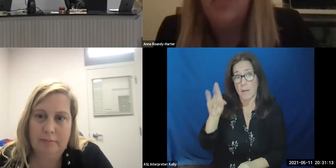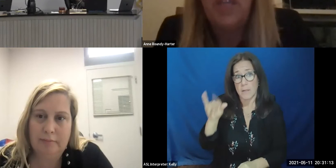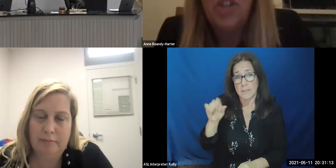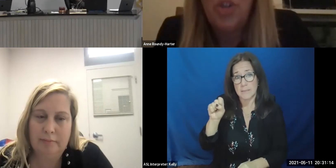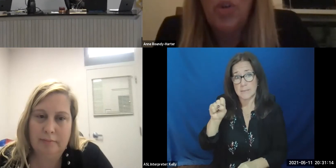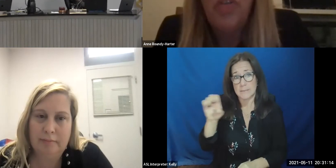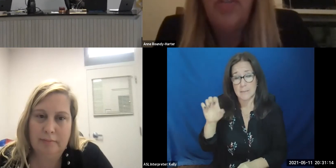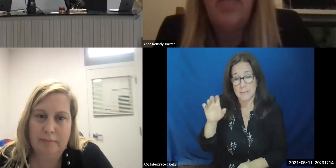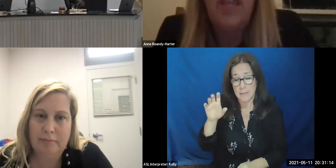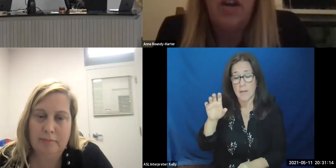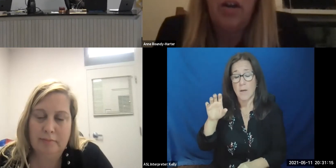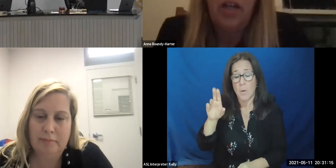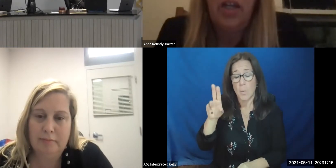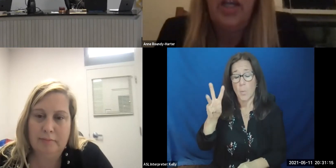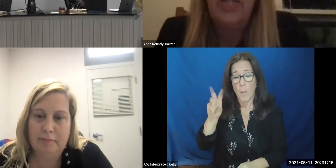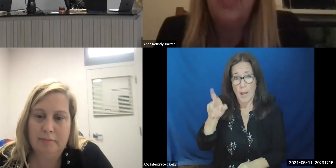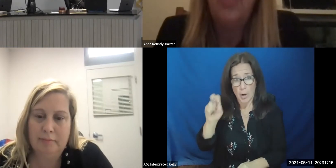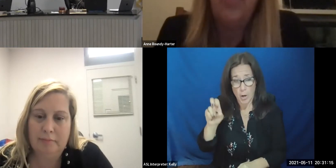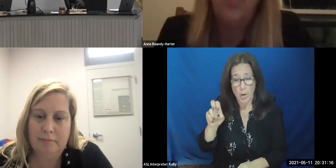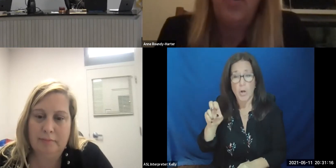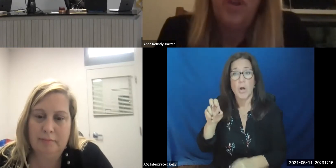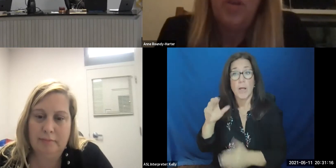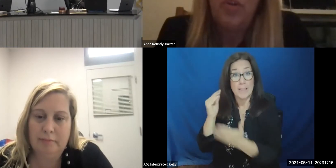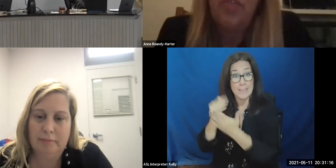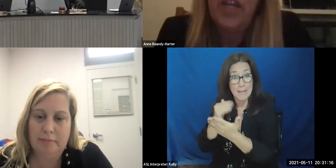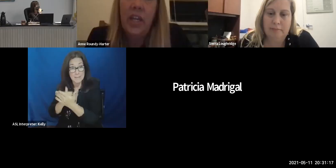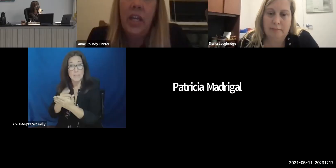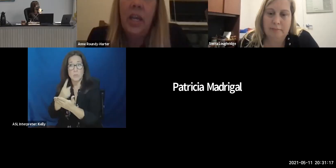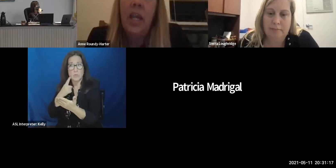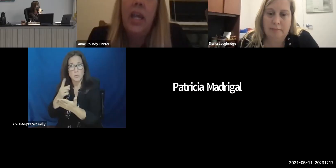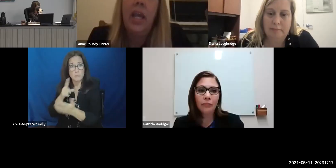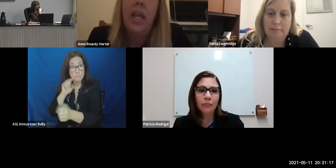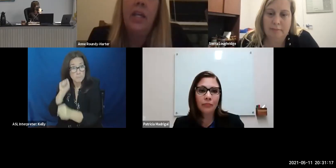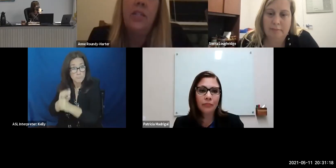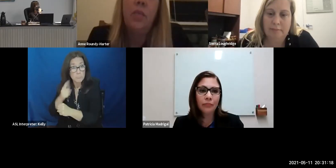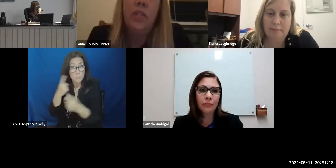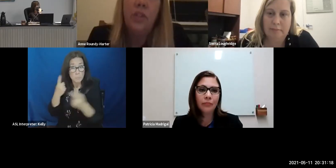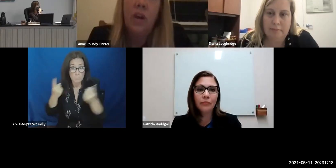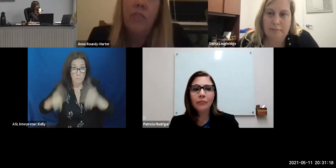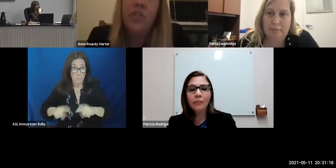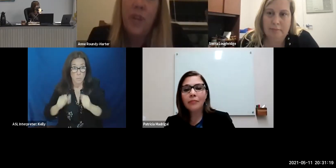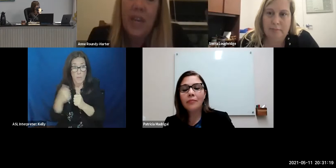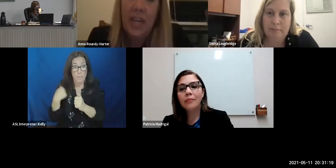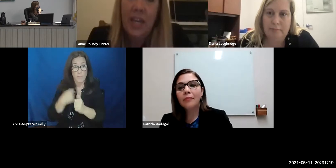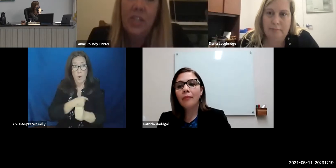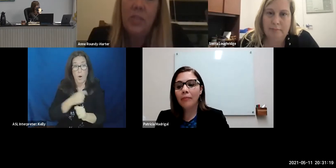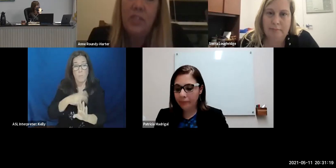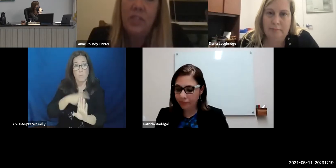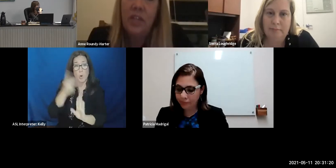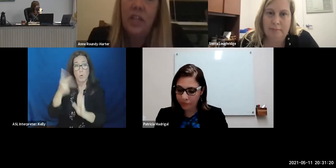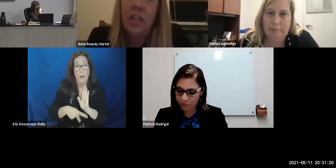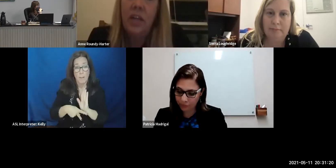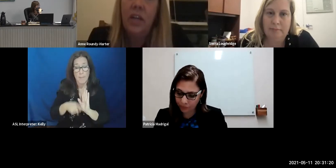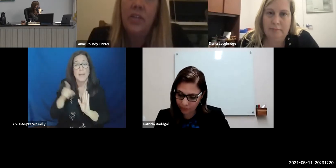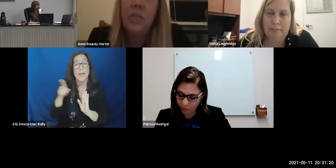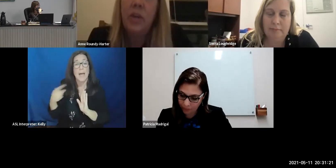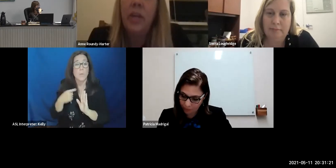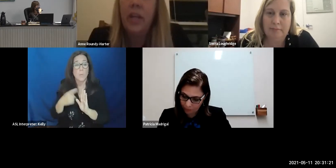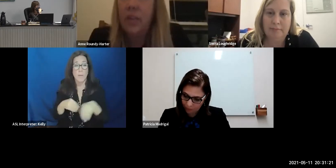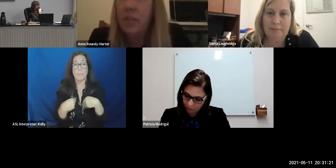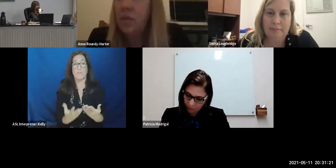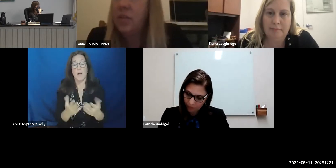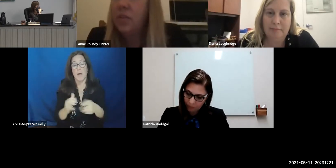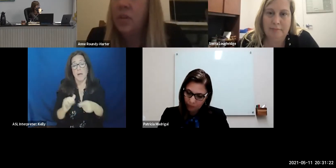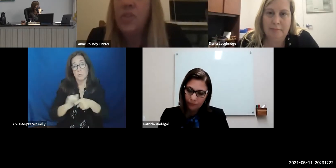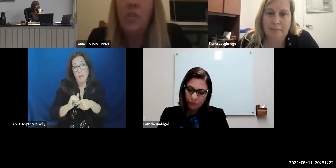lessons to make sure that they are aligned with what we are providing. And we do offer training specifically in Odysseyware. And